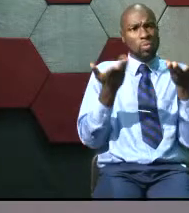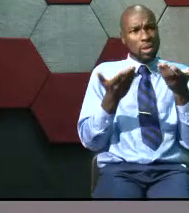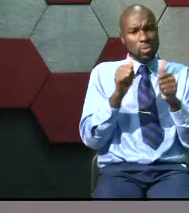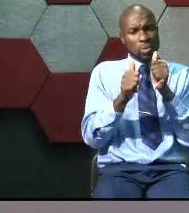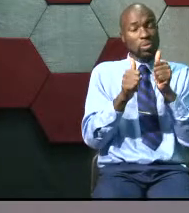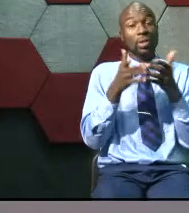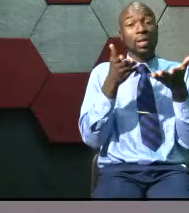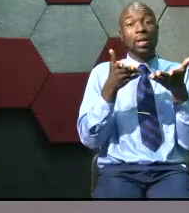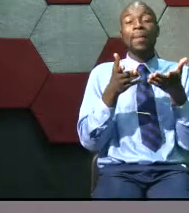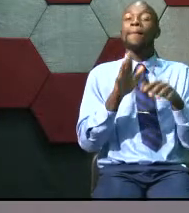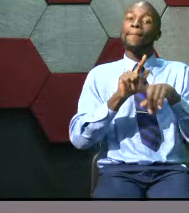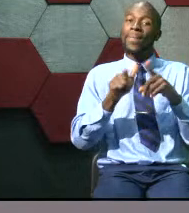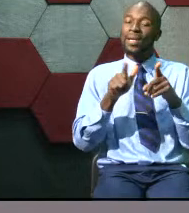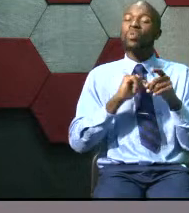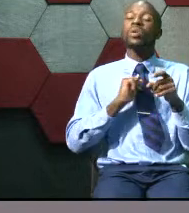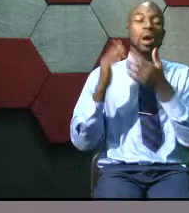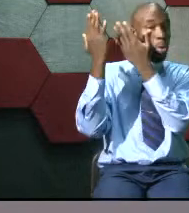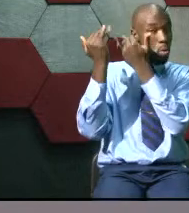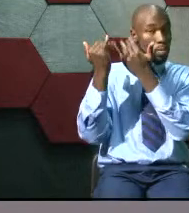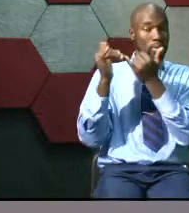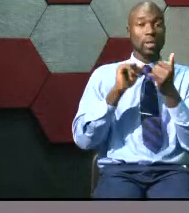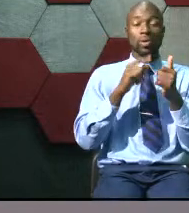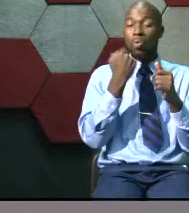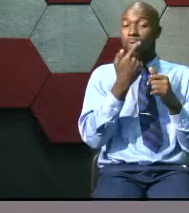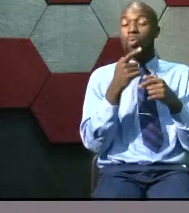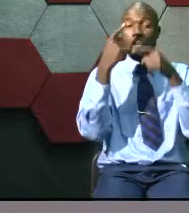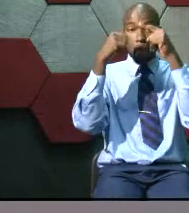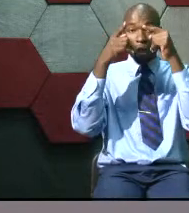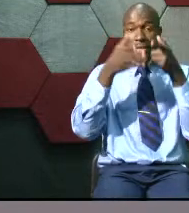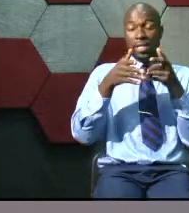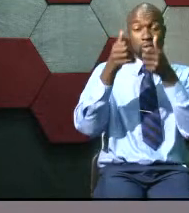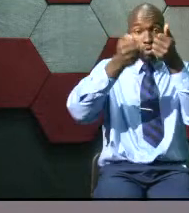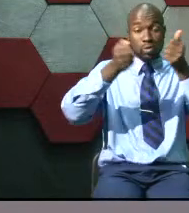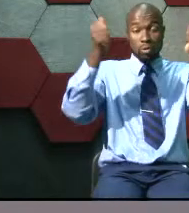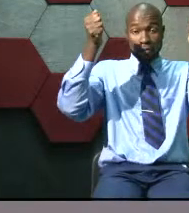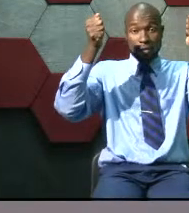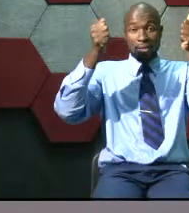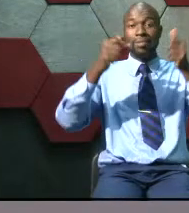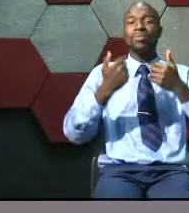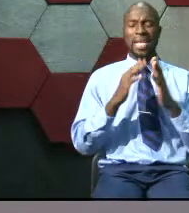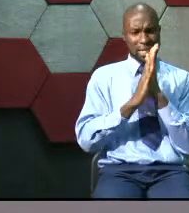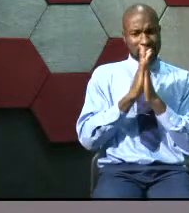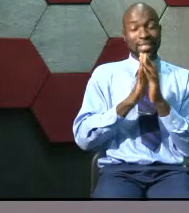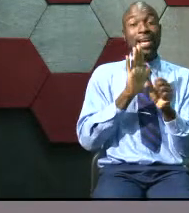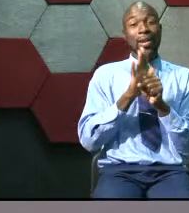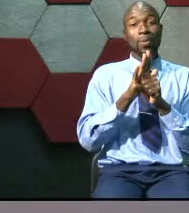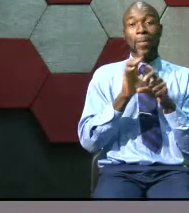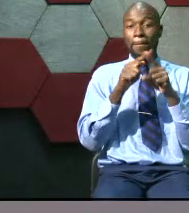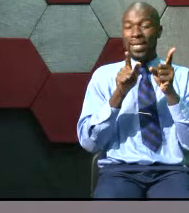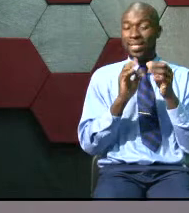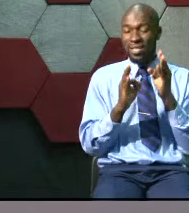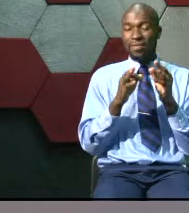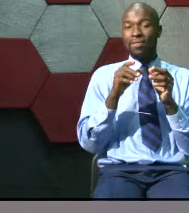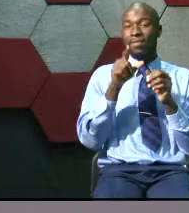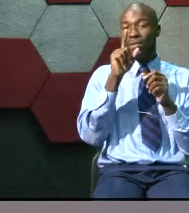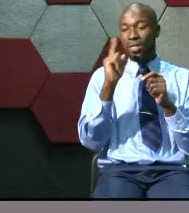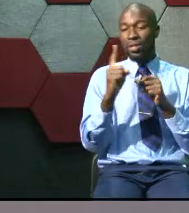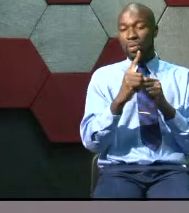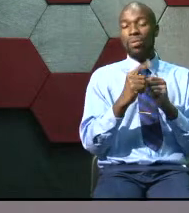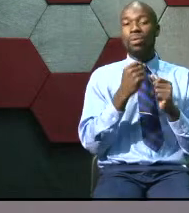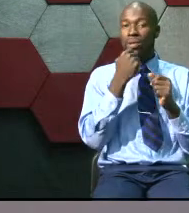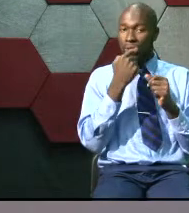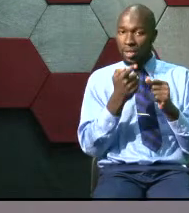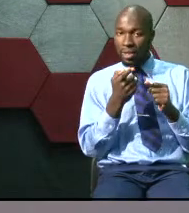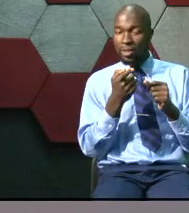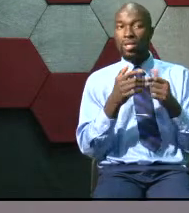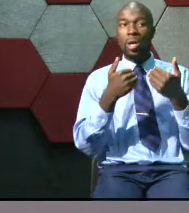Yeah. So at least we are hoping that whoever gets to win that trophy will be excited. So at least everyone who's been mentioned gets a trophy